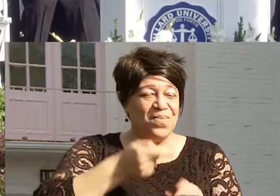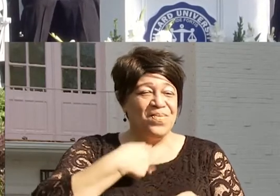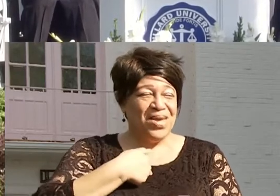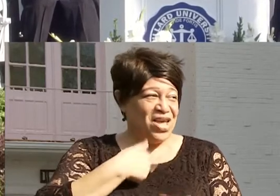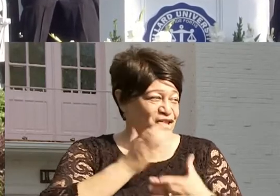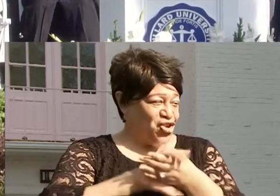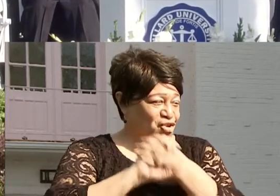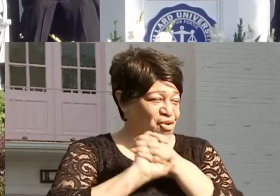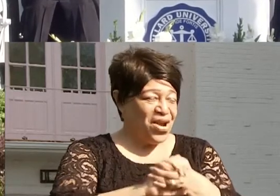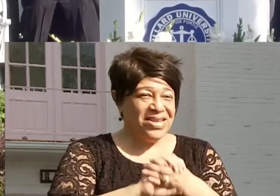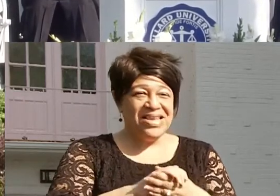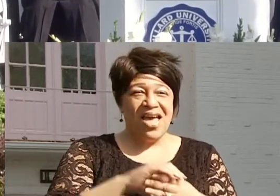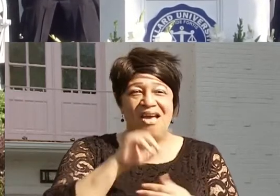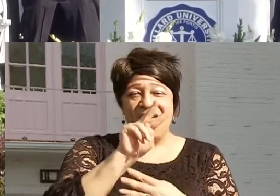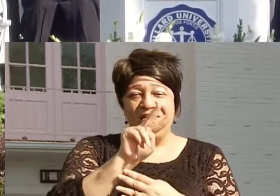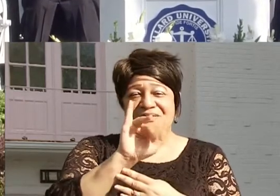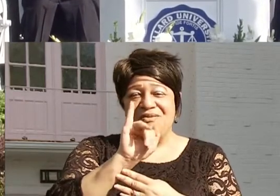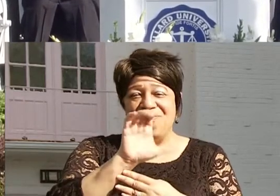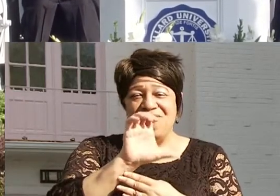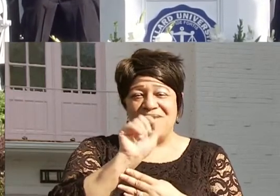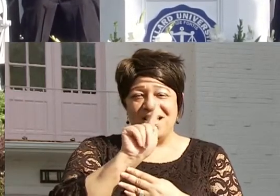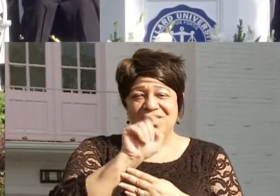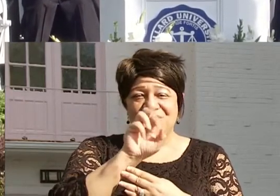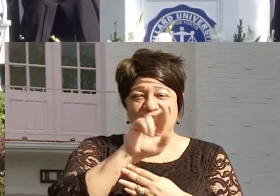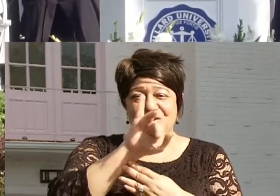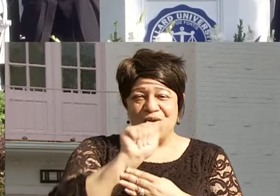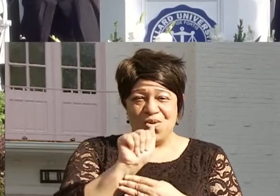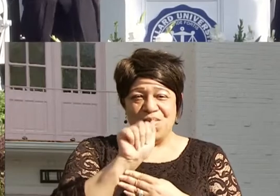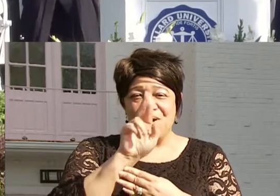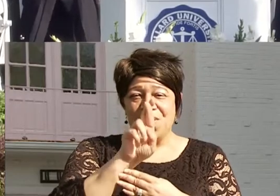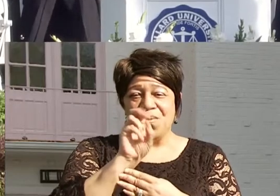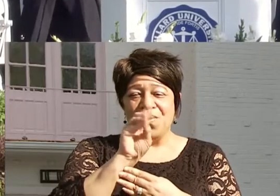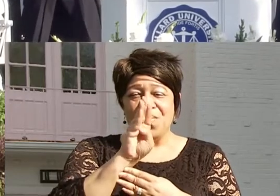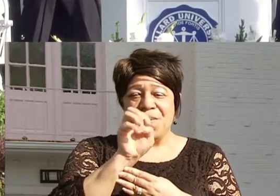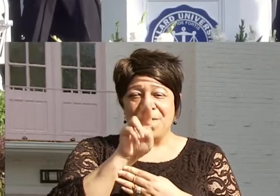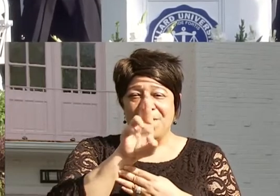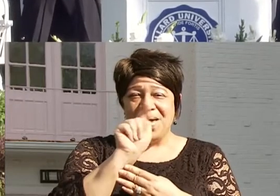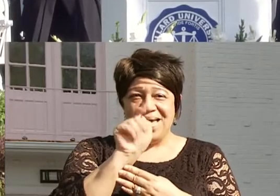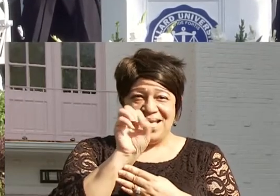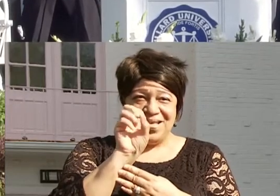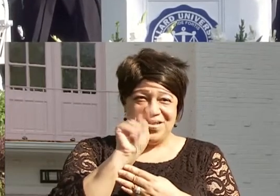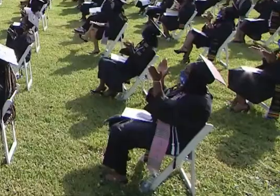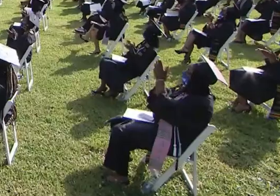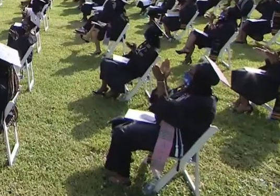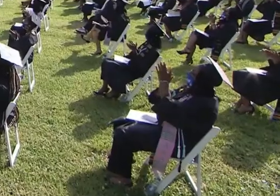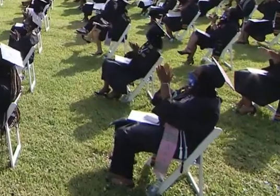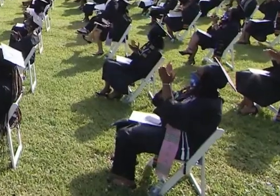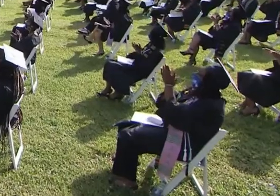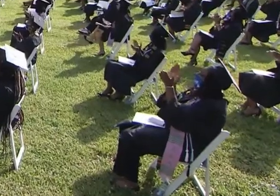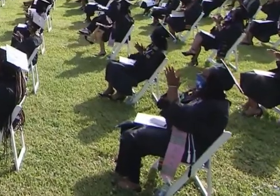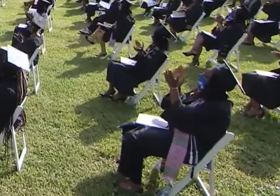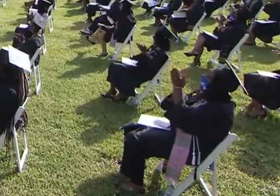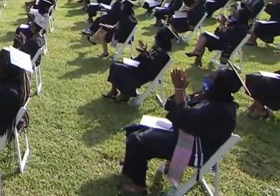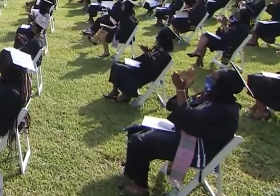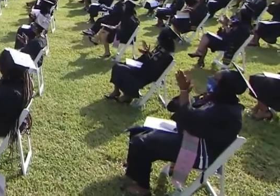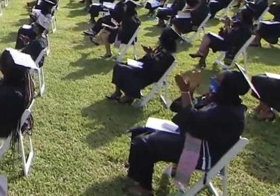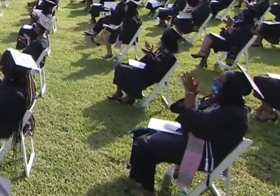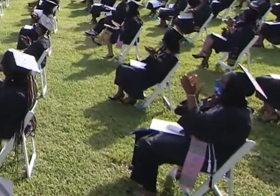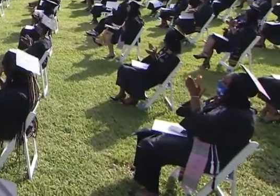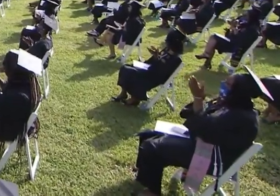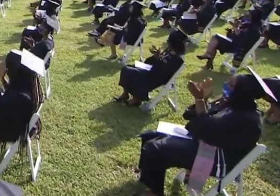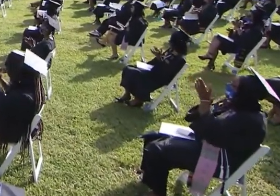congratulating Victoria Robertson, valedictorian of the class of 2021.